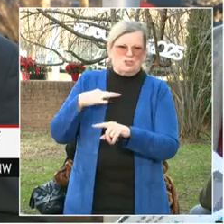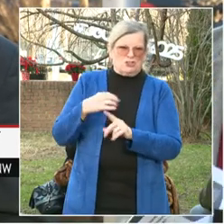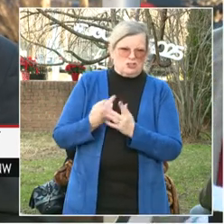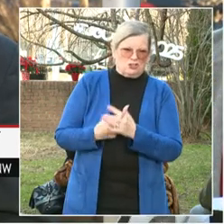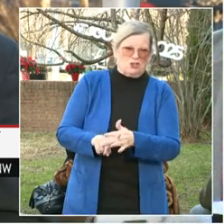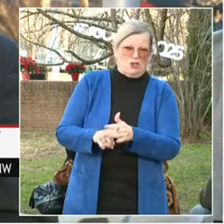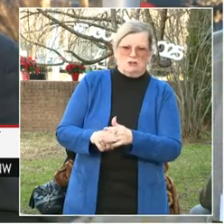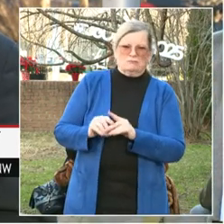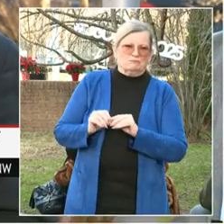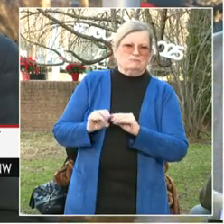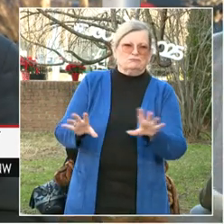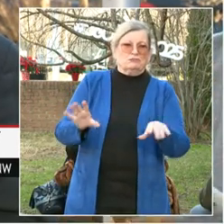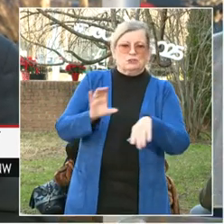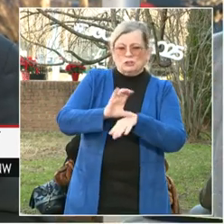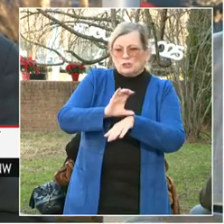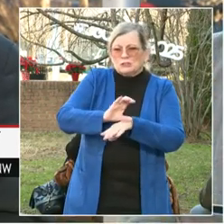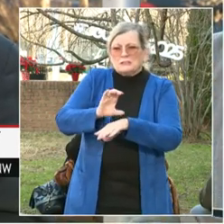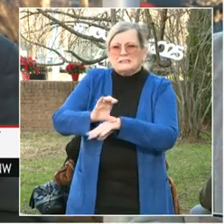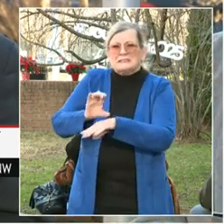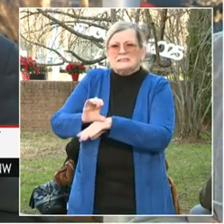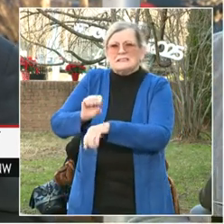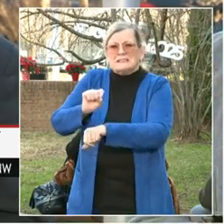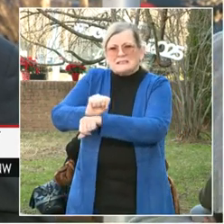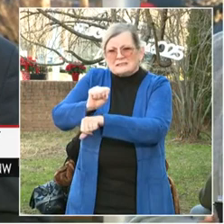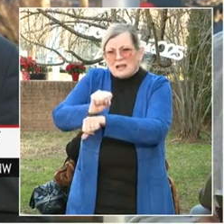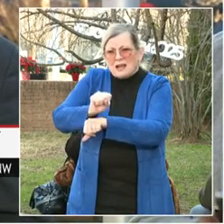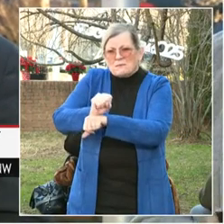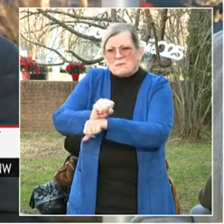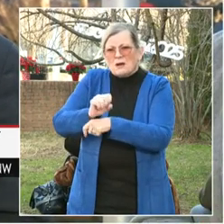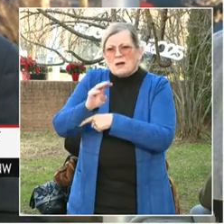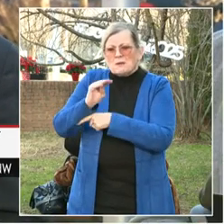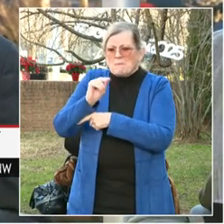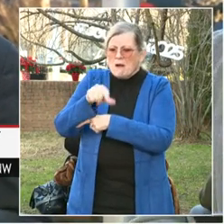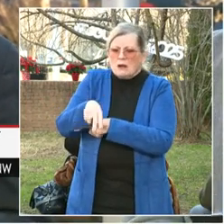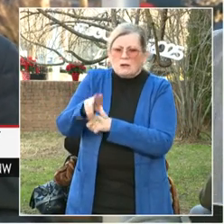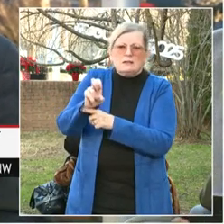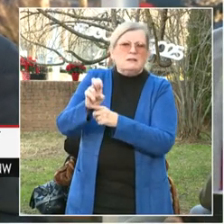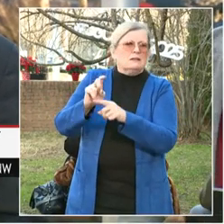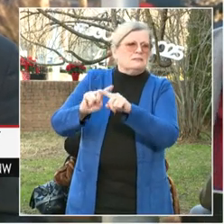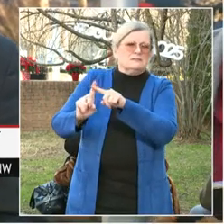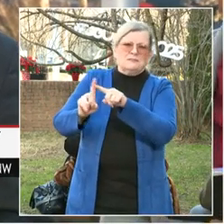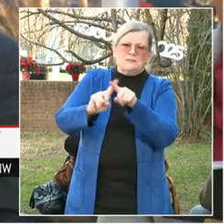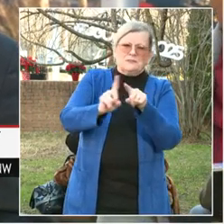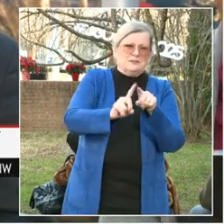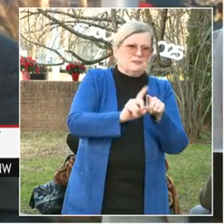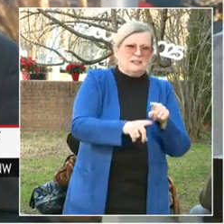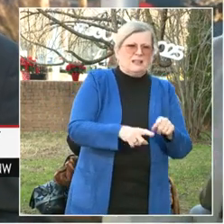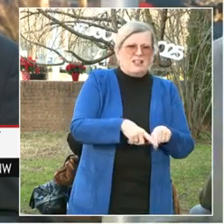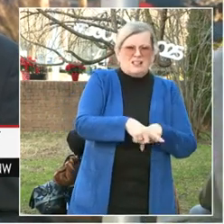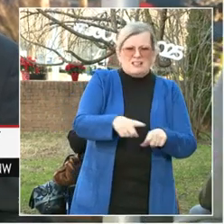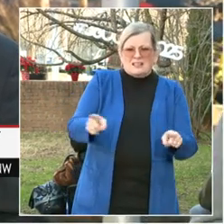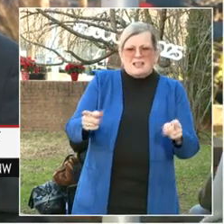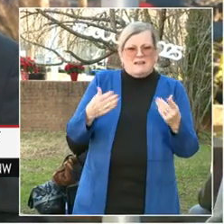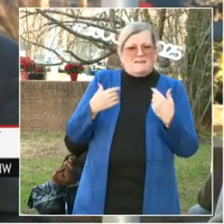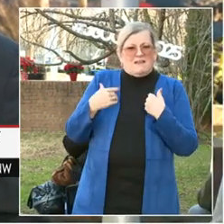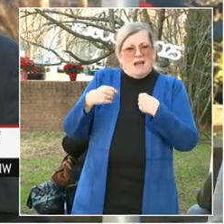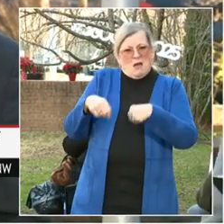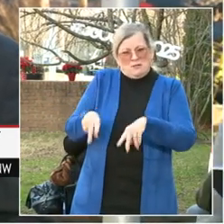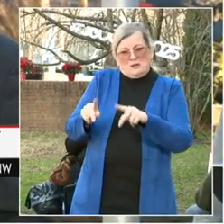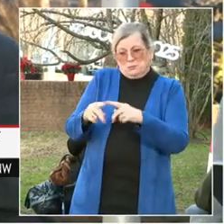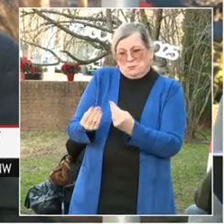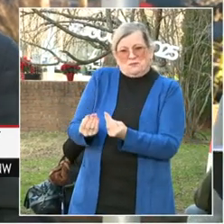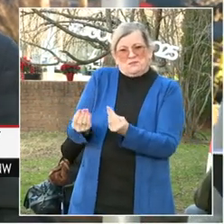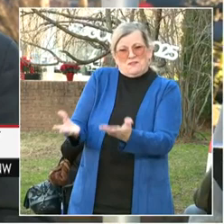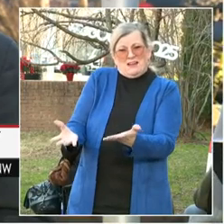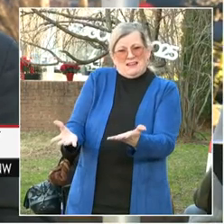as churches, synagogues, mosques, and others in developing affordable housing for our residents. Many faith-based institutions own real